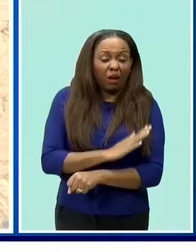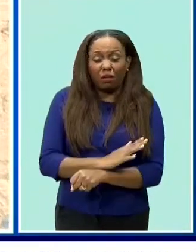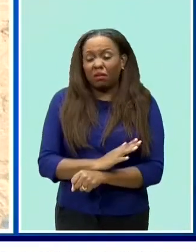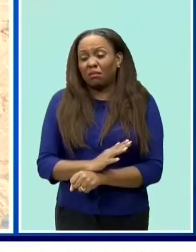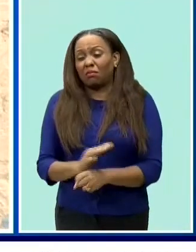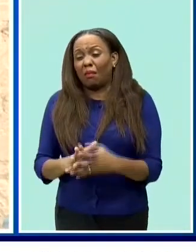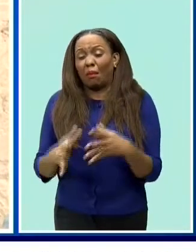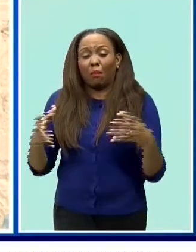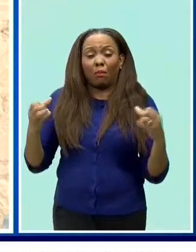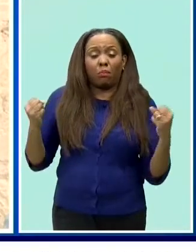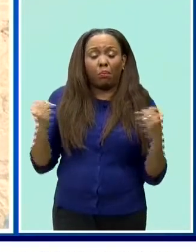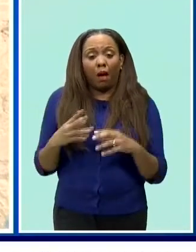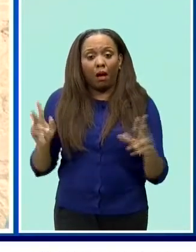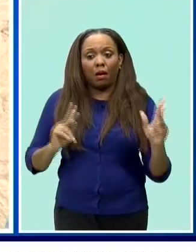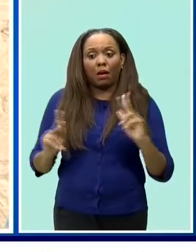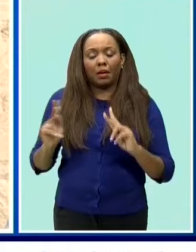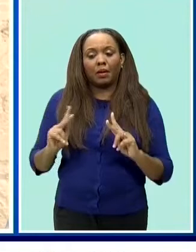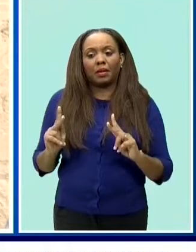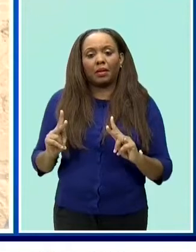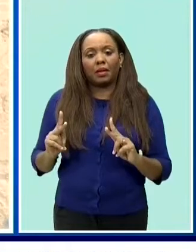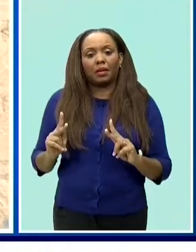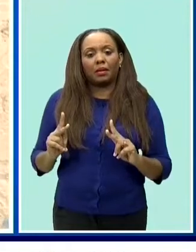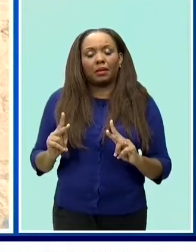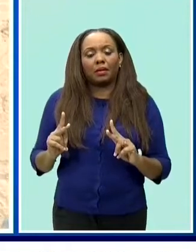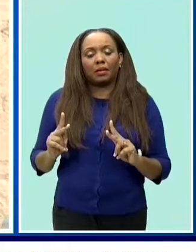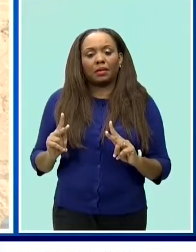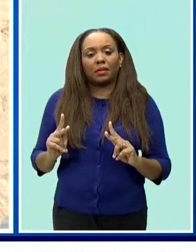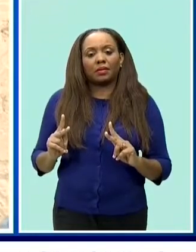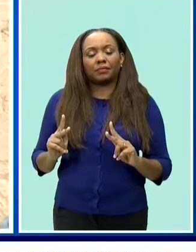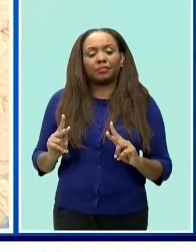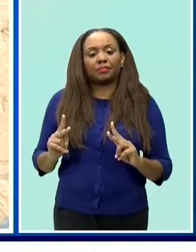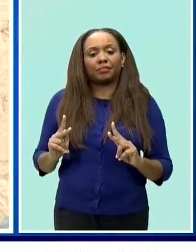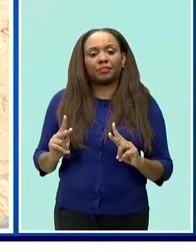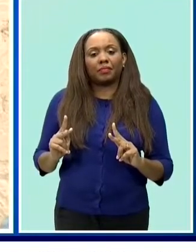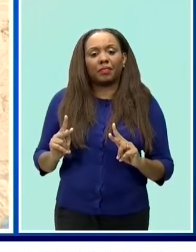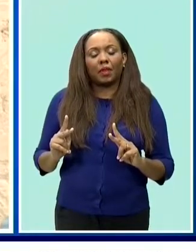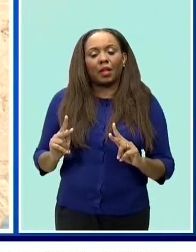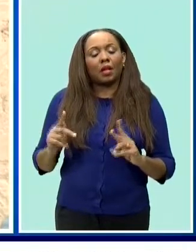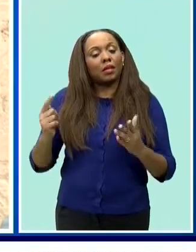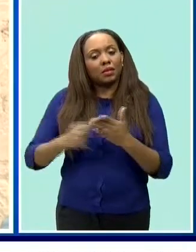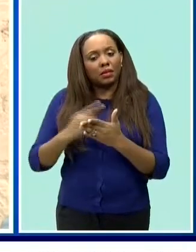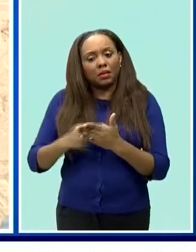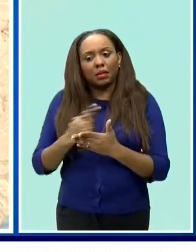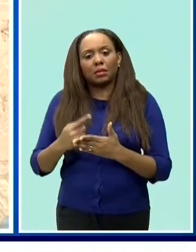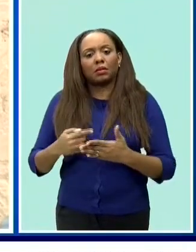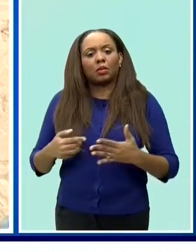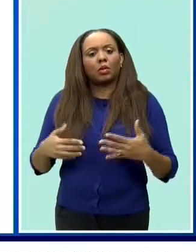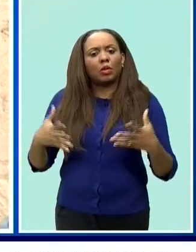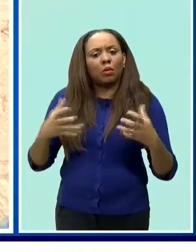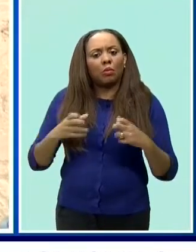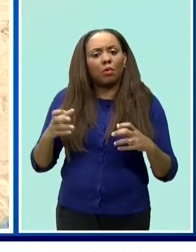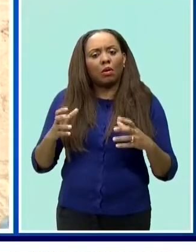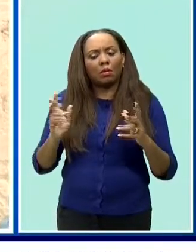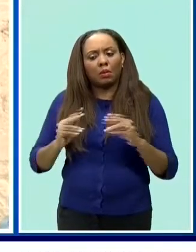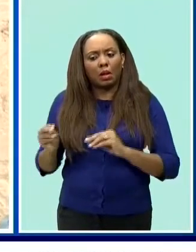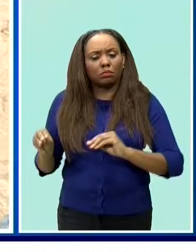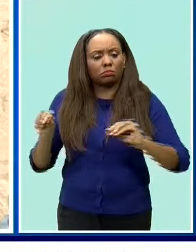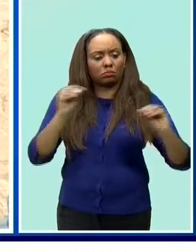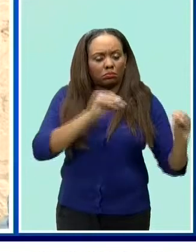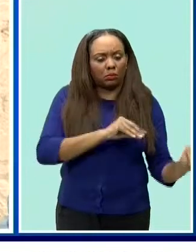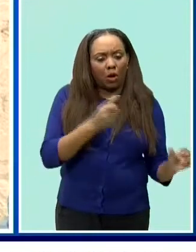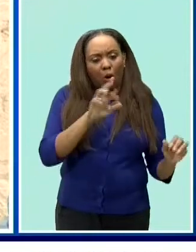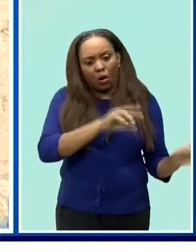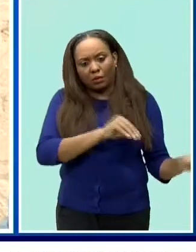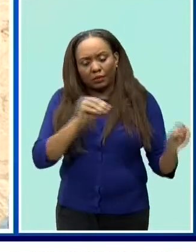persons transferred to the Winston Scott Polyclinic, the Accident and Emergency will still have a large number of persons who are waiting to